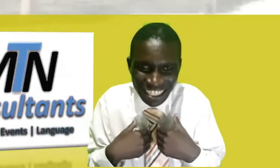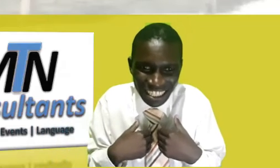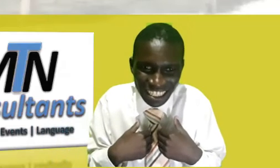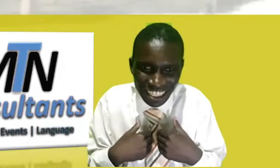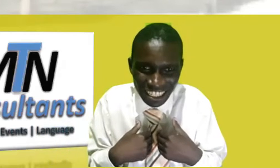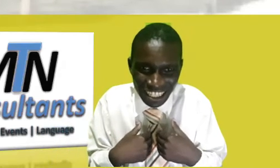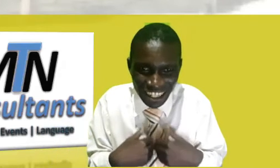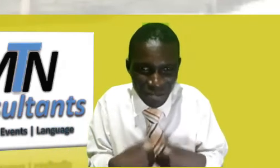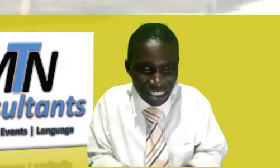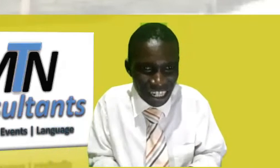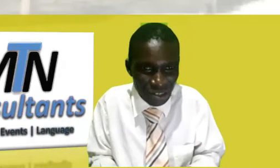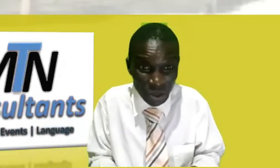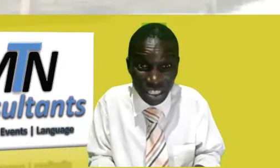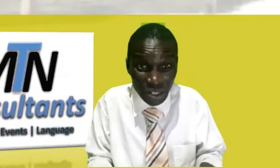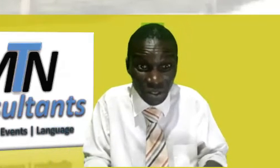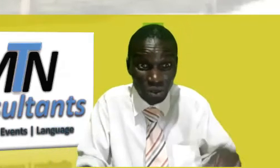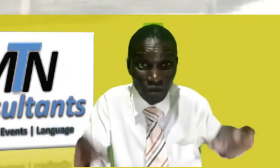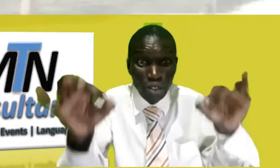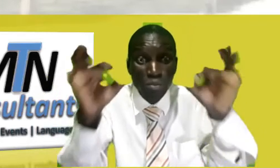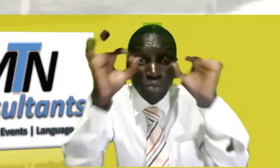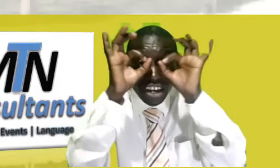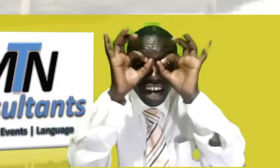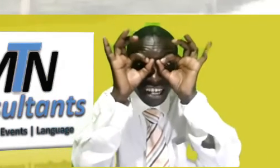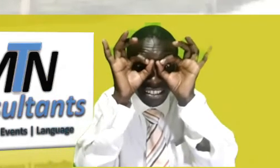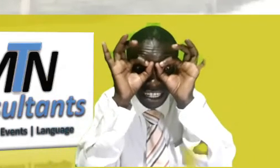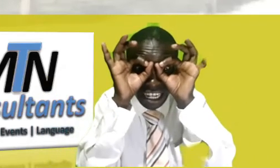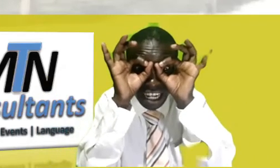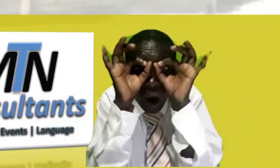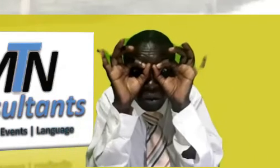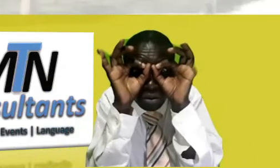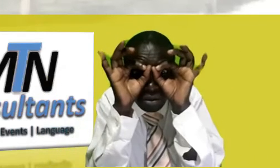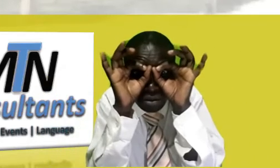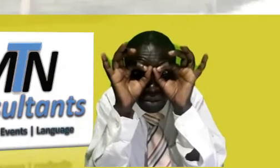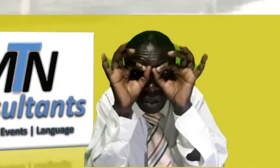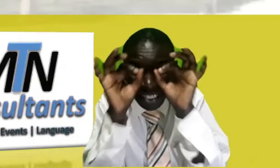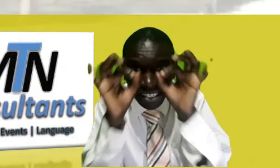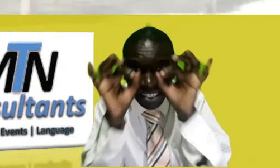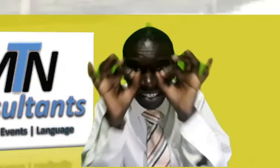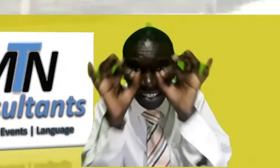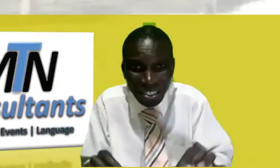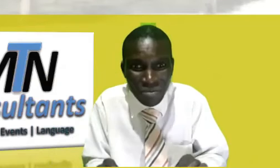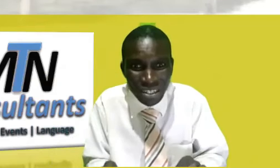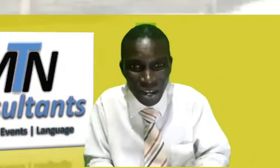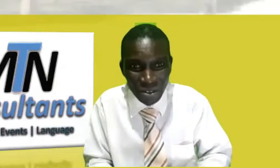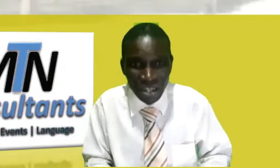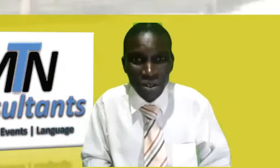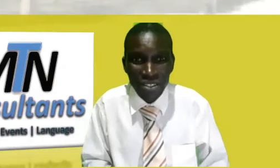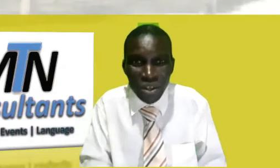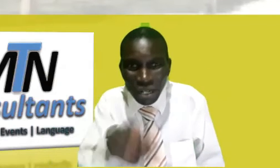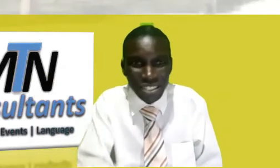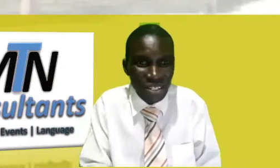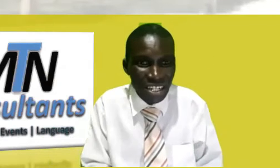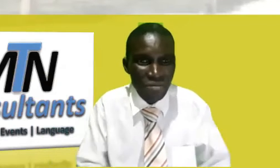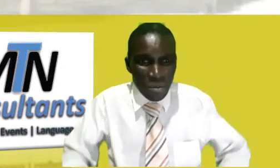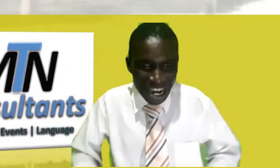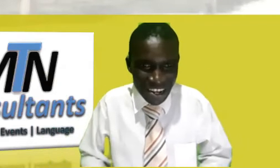identity. Machine guys, we don't tell you that you have got big eyes like an owl. But in sign language, someone is proud. When you say,